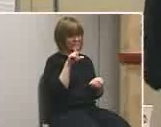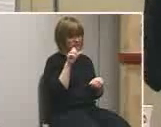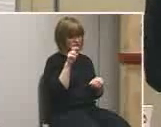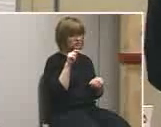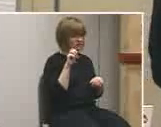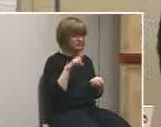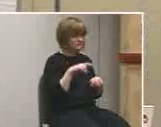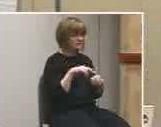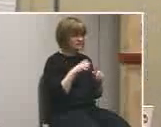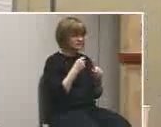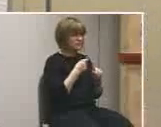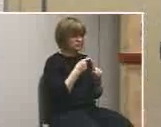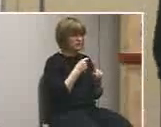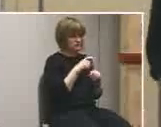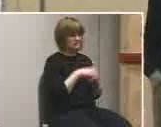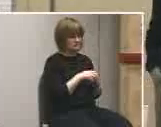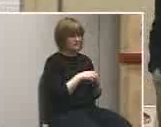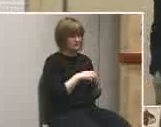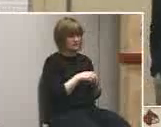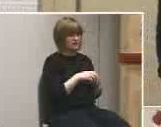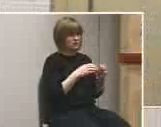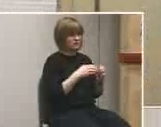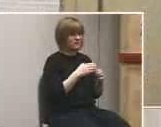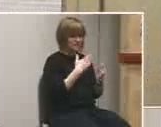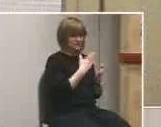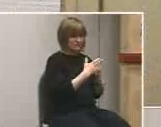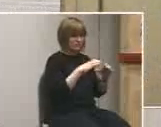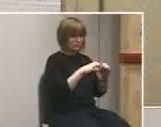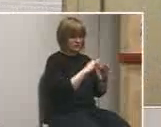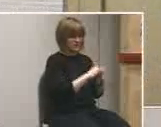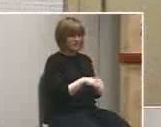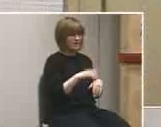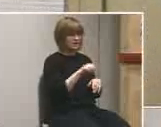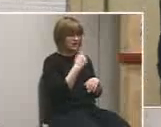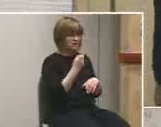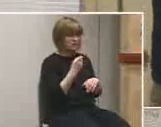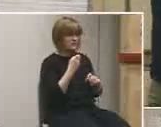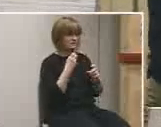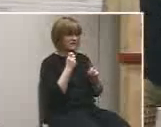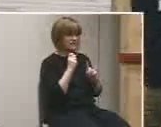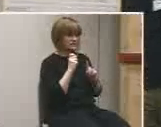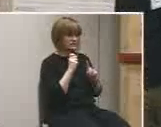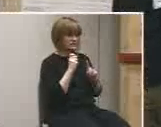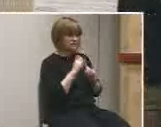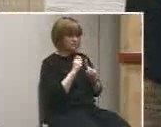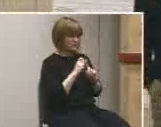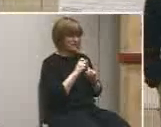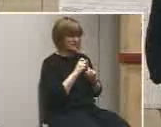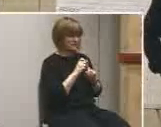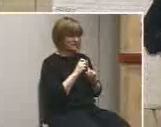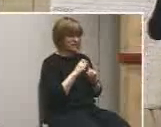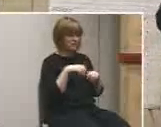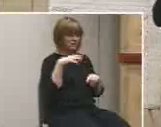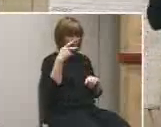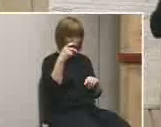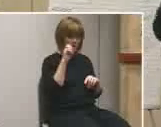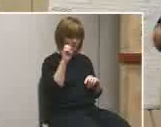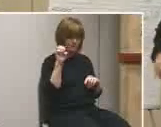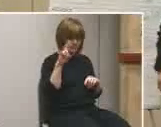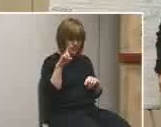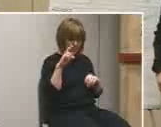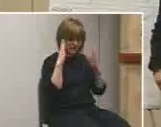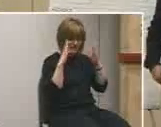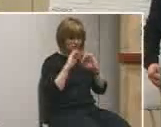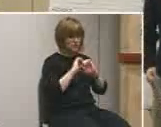preempt them from doing those things. The other one that's tricky is they do it for peer attention. How do you control